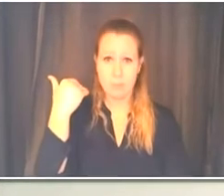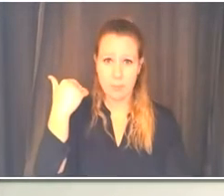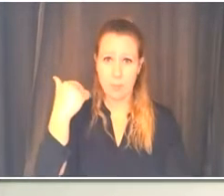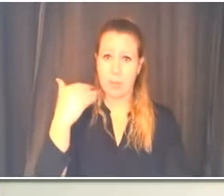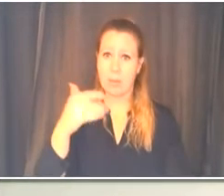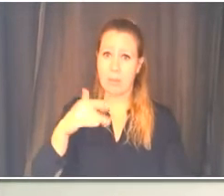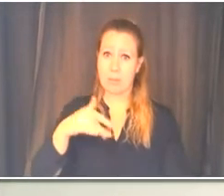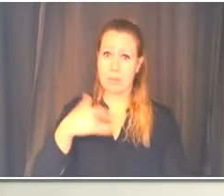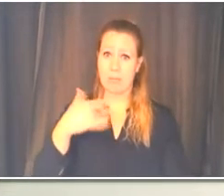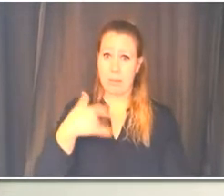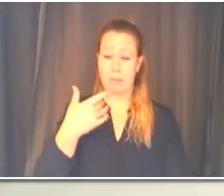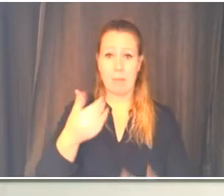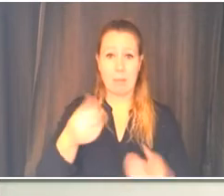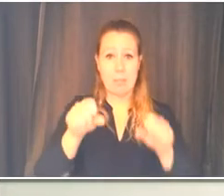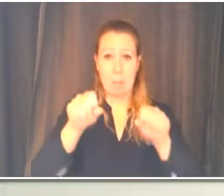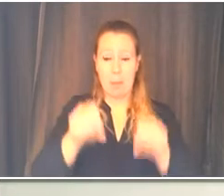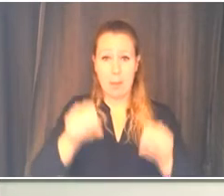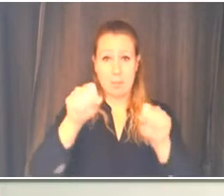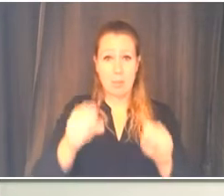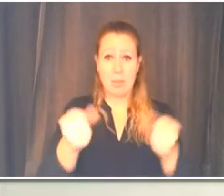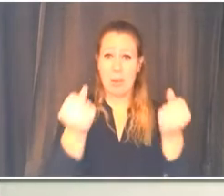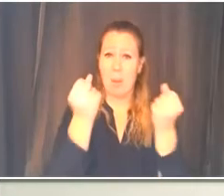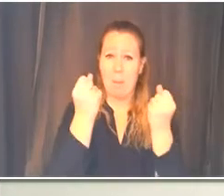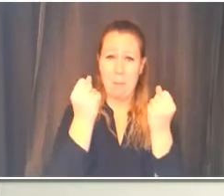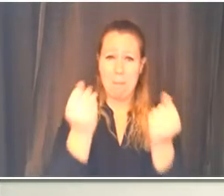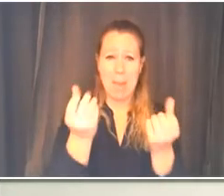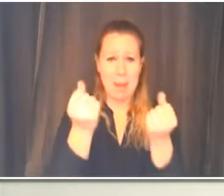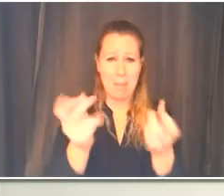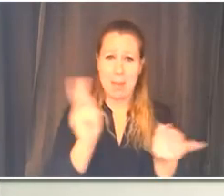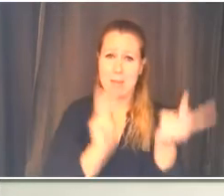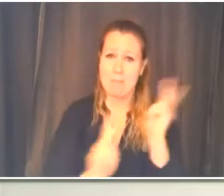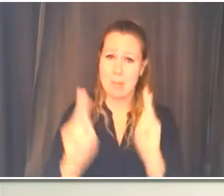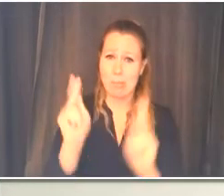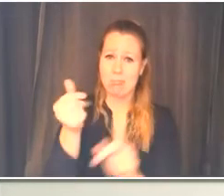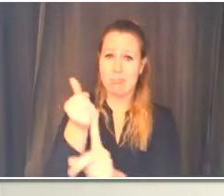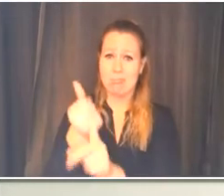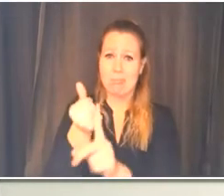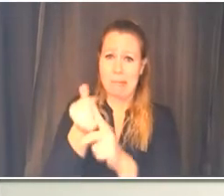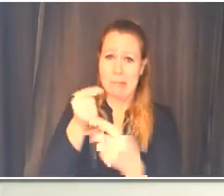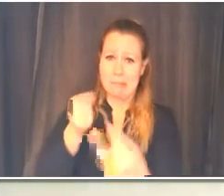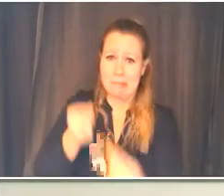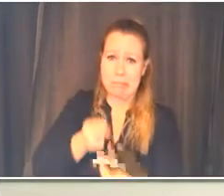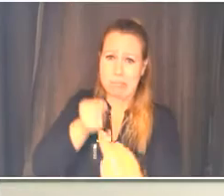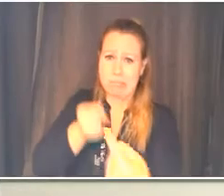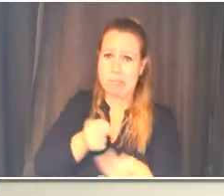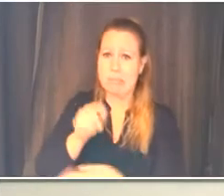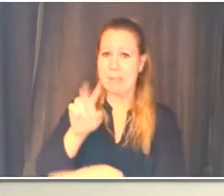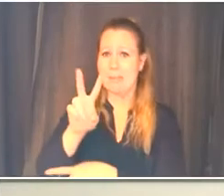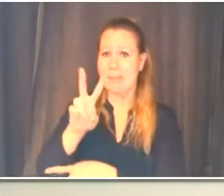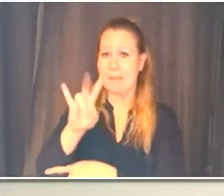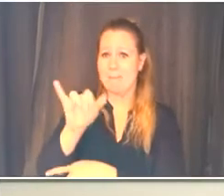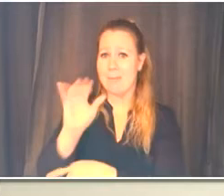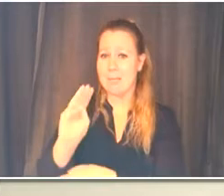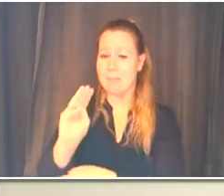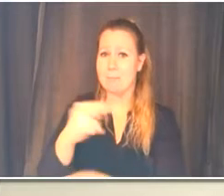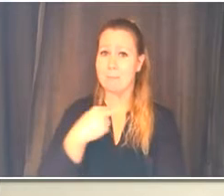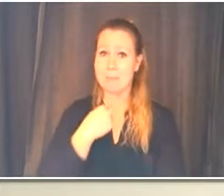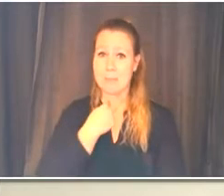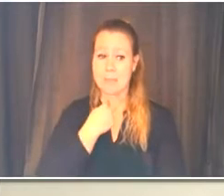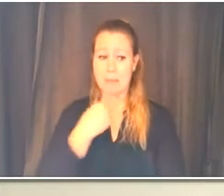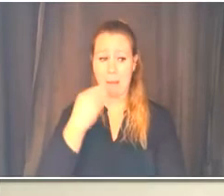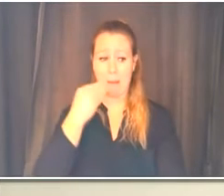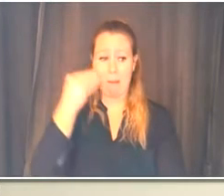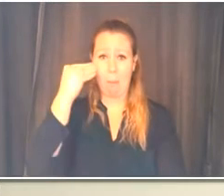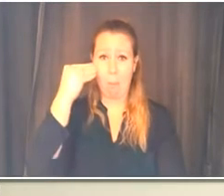abusing them harming them in a significant way and we know that these folks were vulnerable